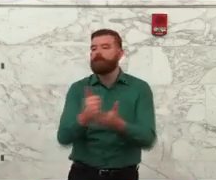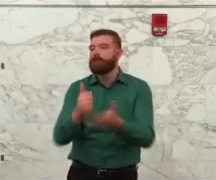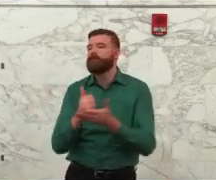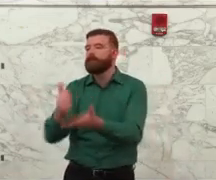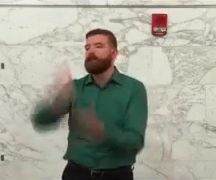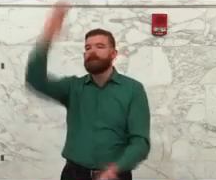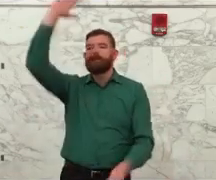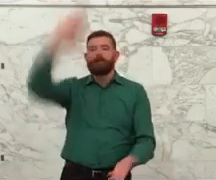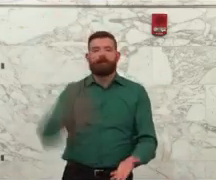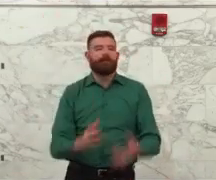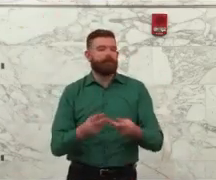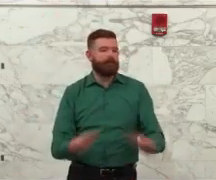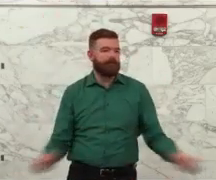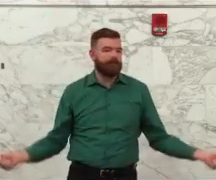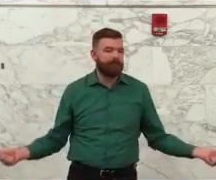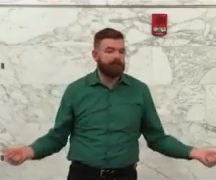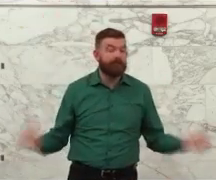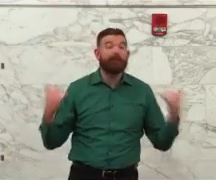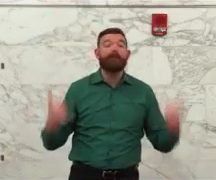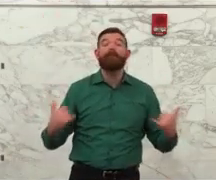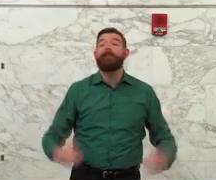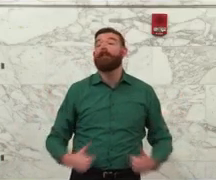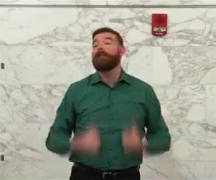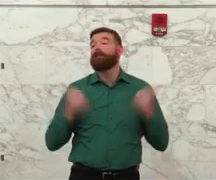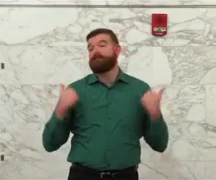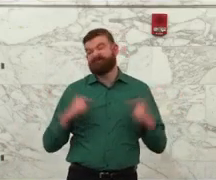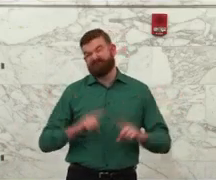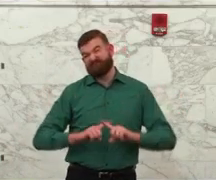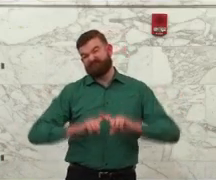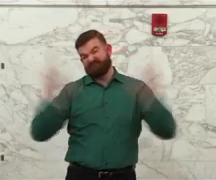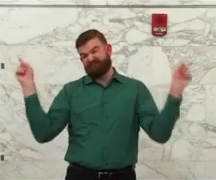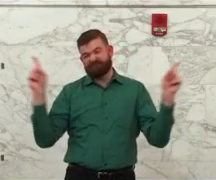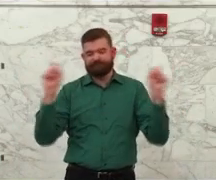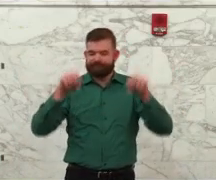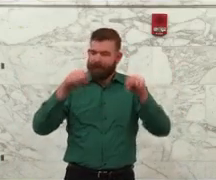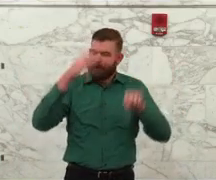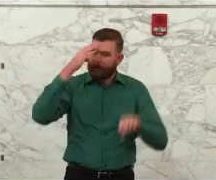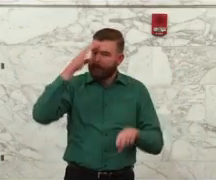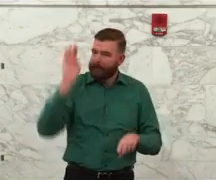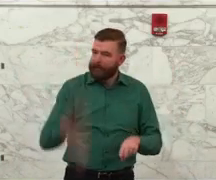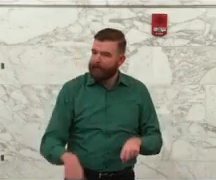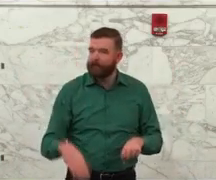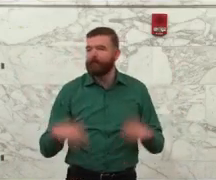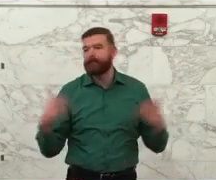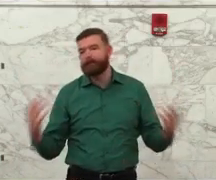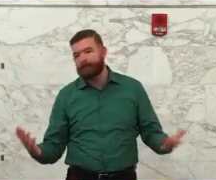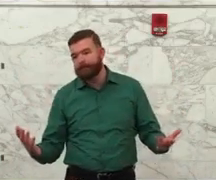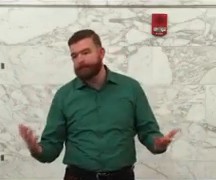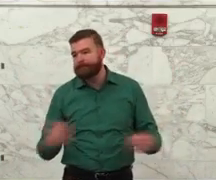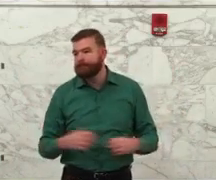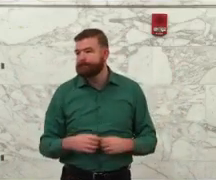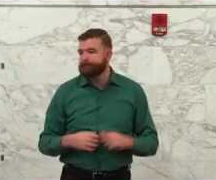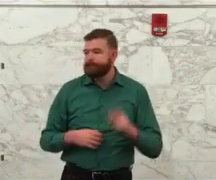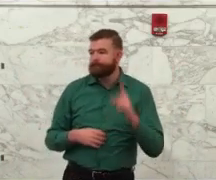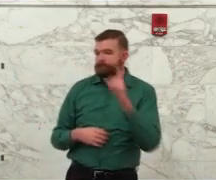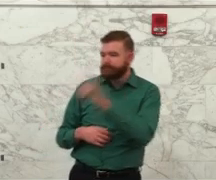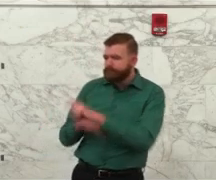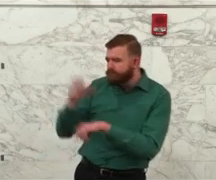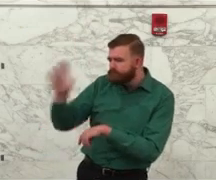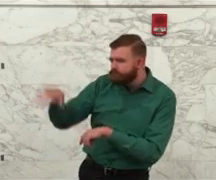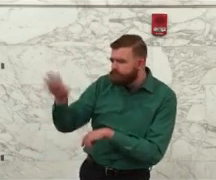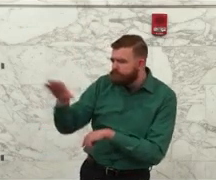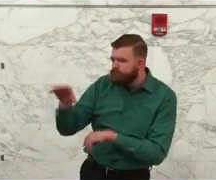up for it. Yes. The commissioner just mentioned admissions to hospitals will be one of the signs to see about breaking the